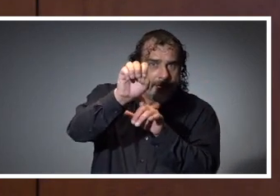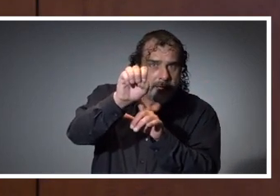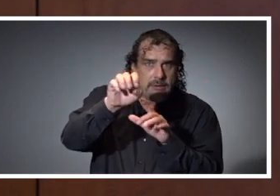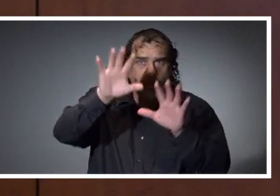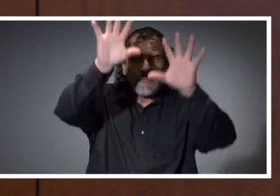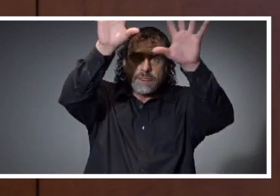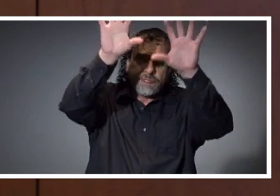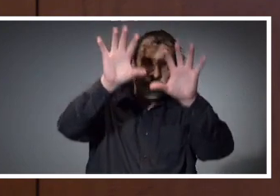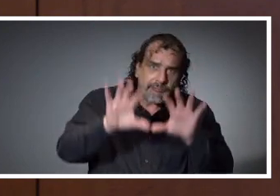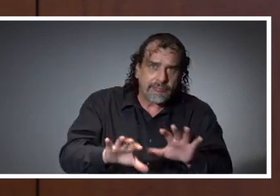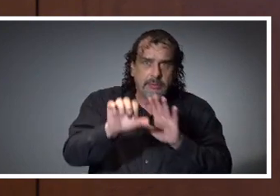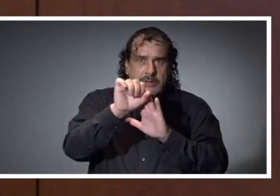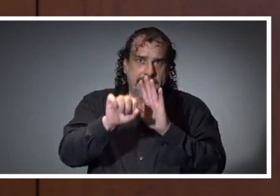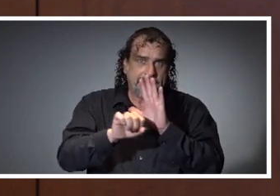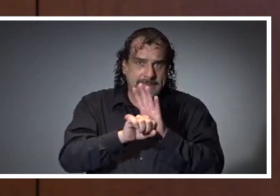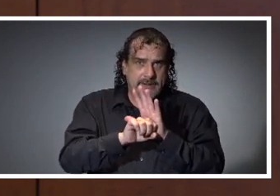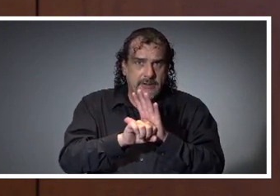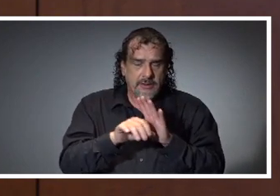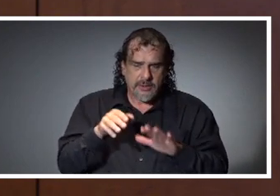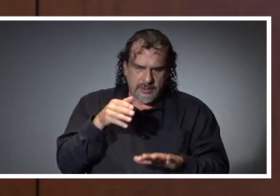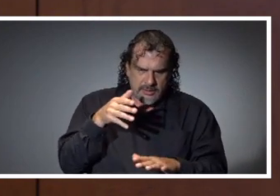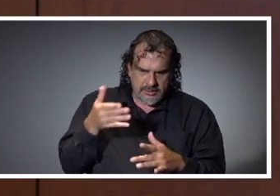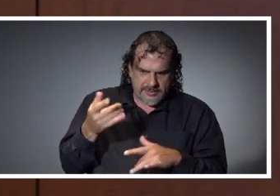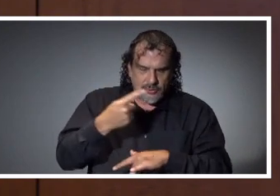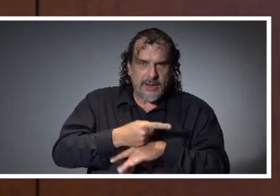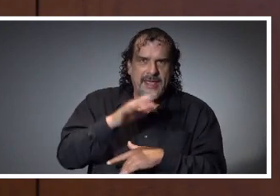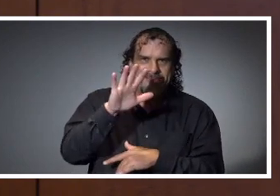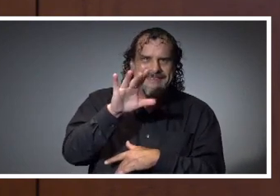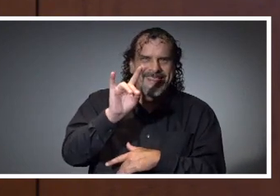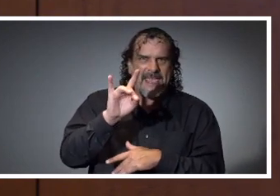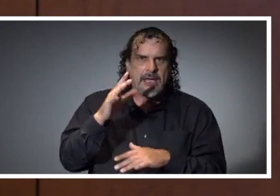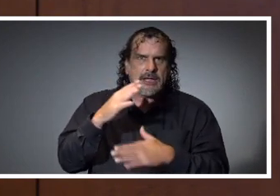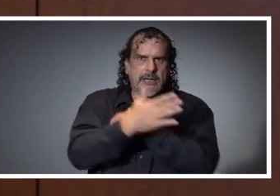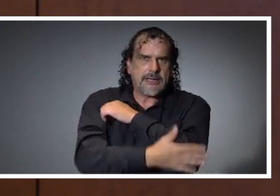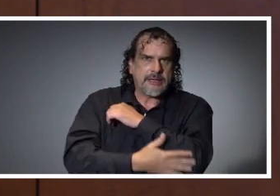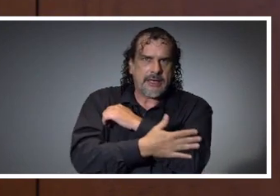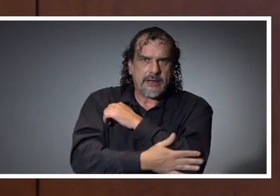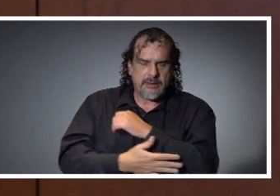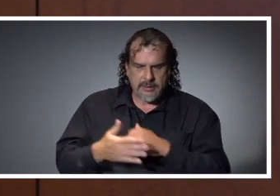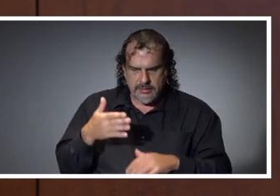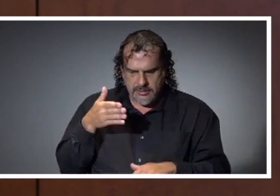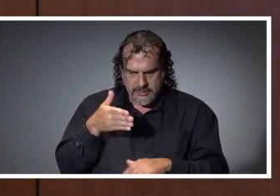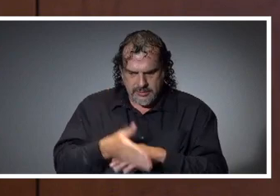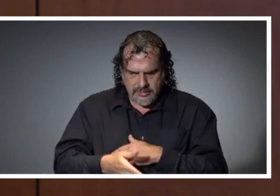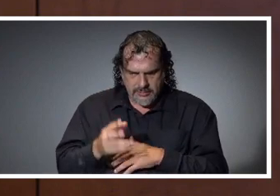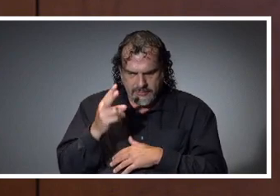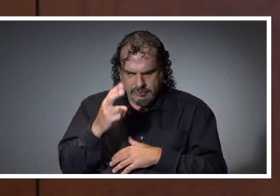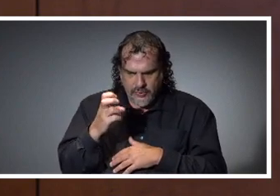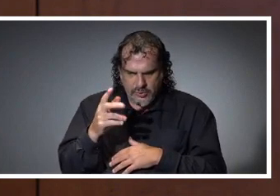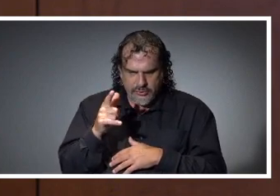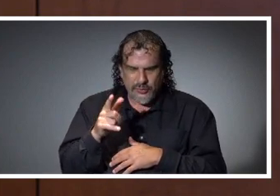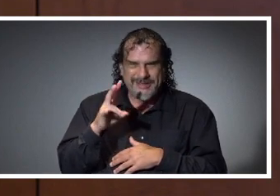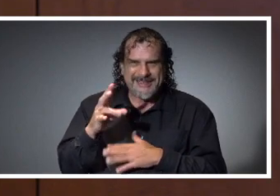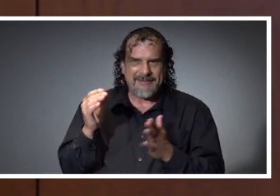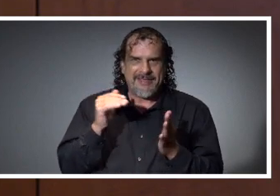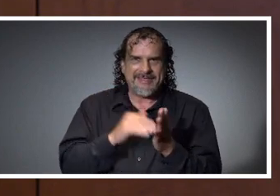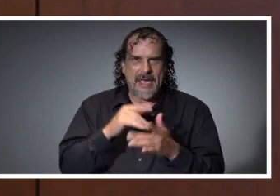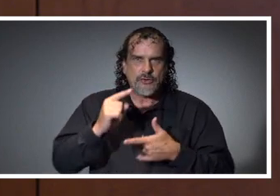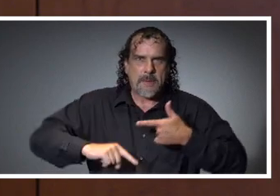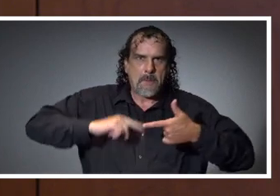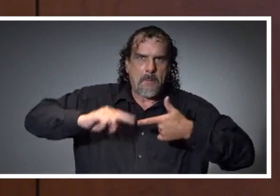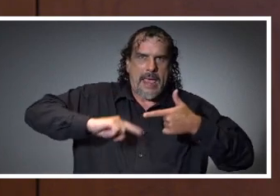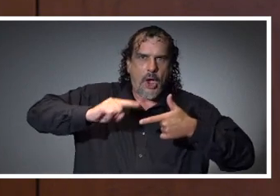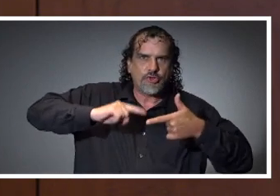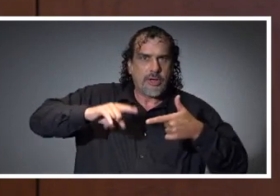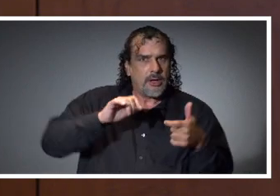the state. Went over to 58 counties today, and we're at 227,000 miles. So we're going to continue to